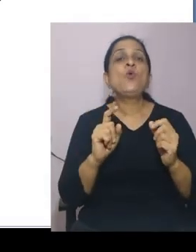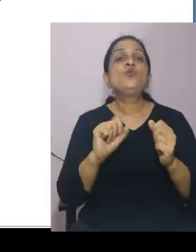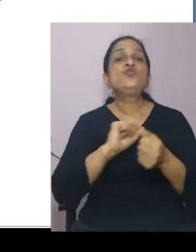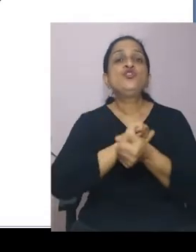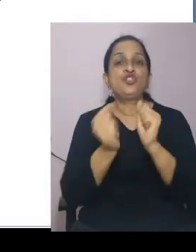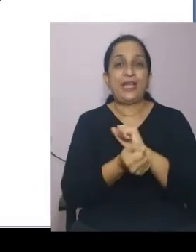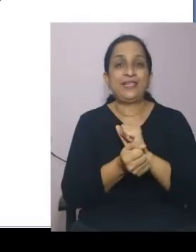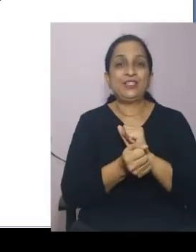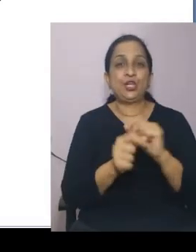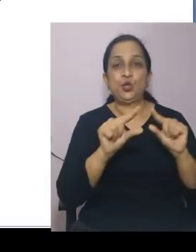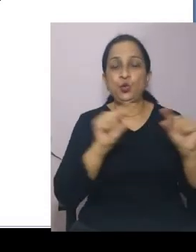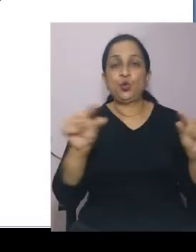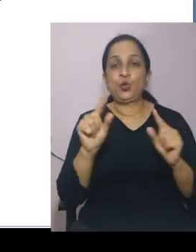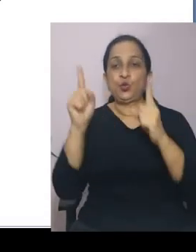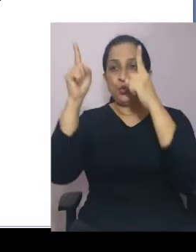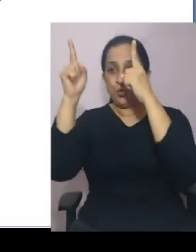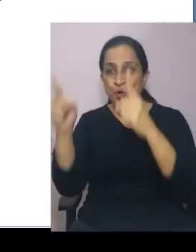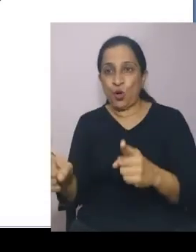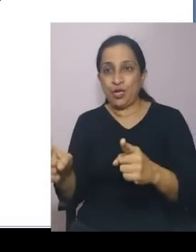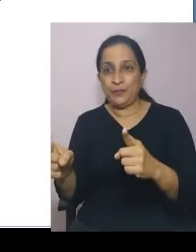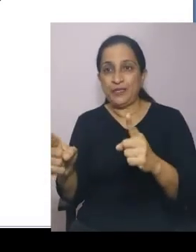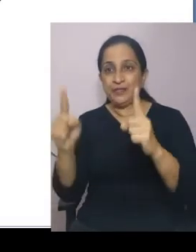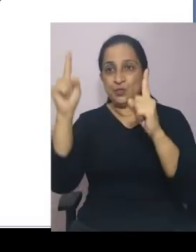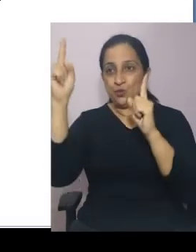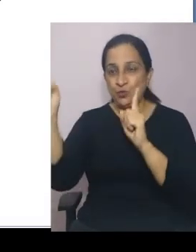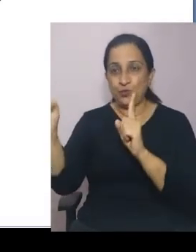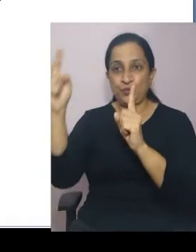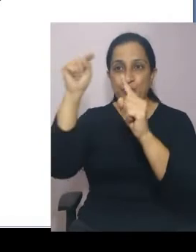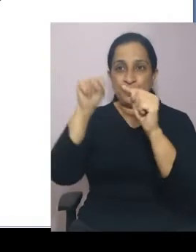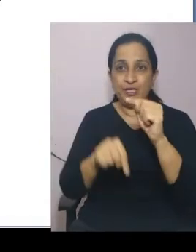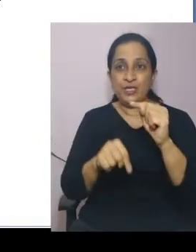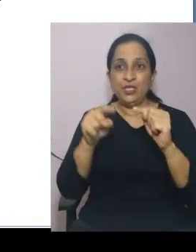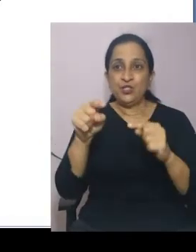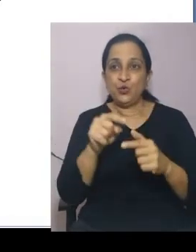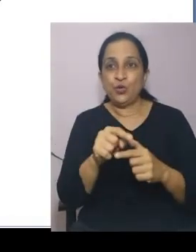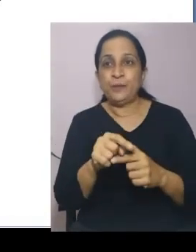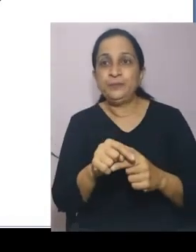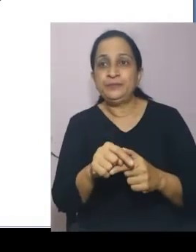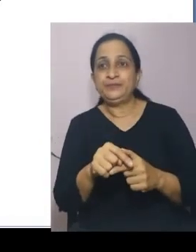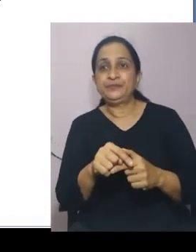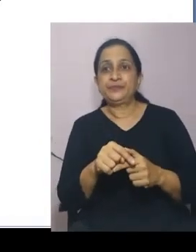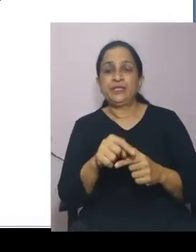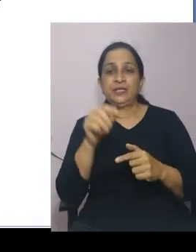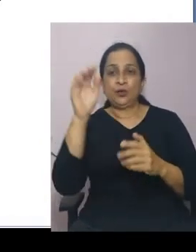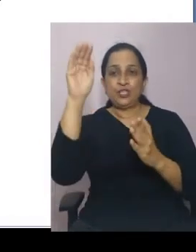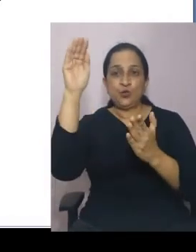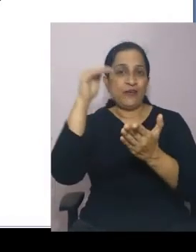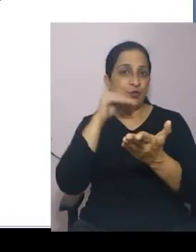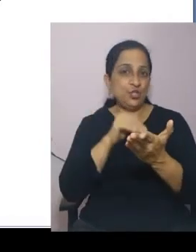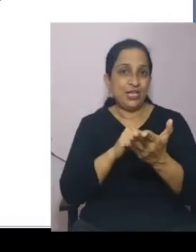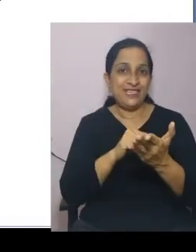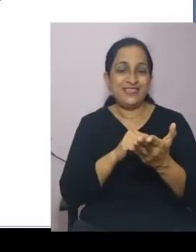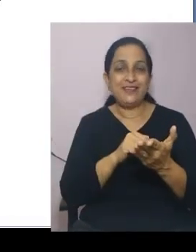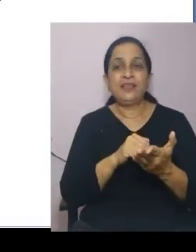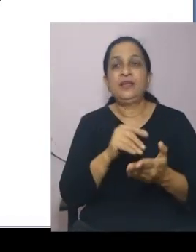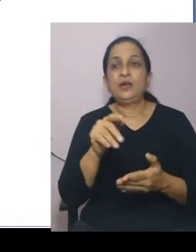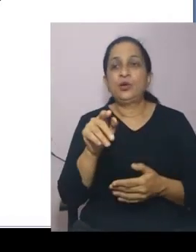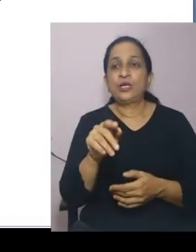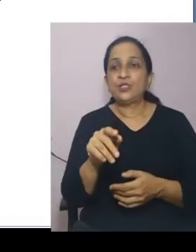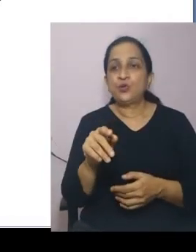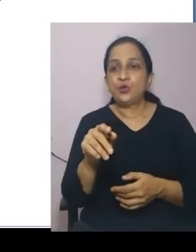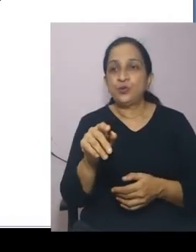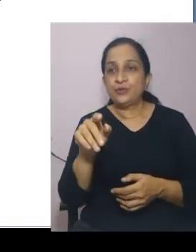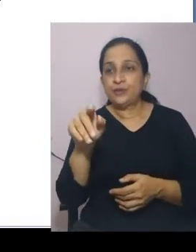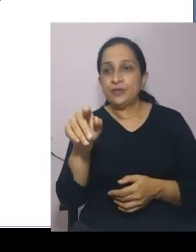okay. So minus 8 minus 4 minus 8, because minus 8 minus 4 minus 8 is